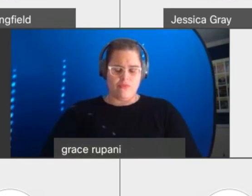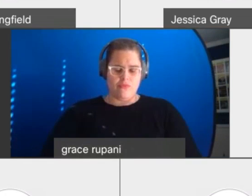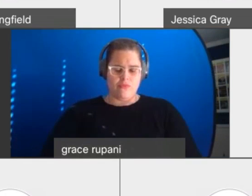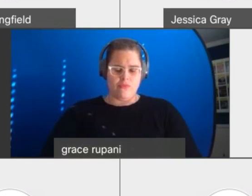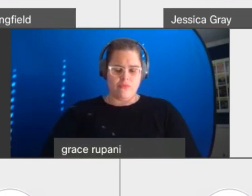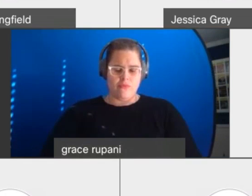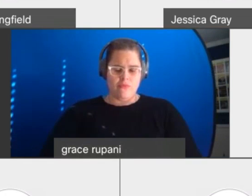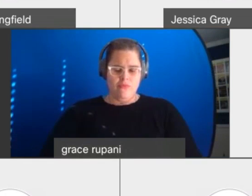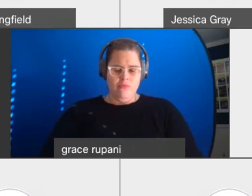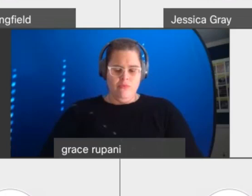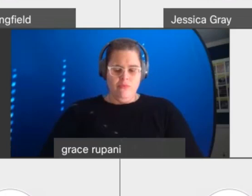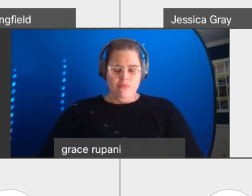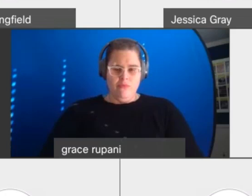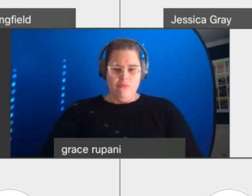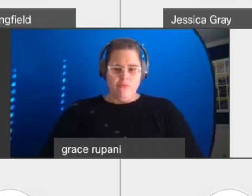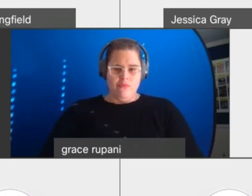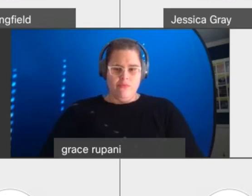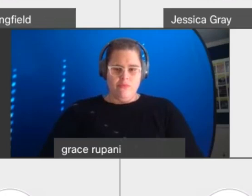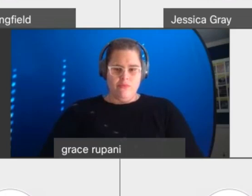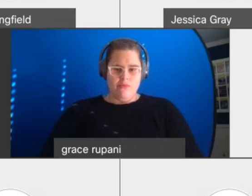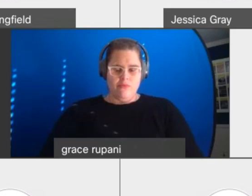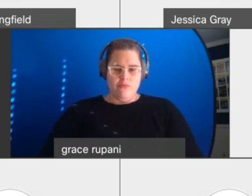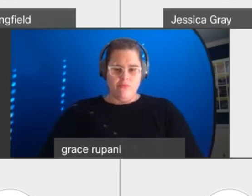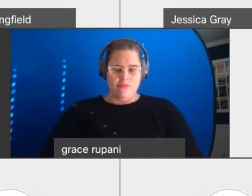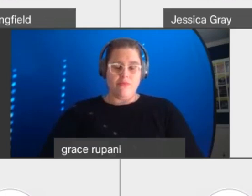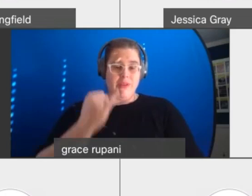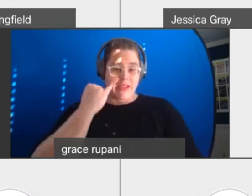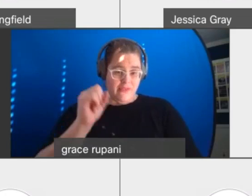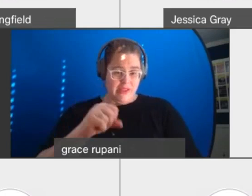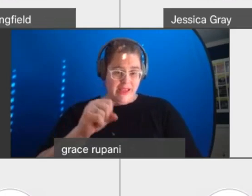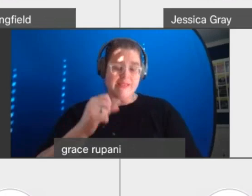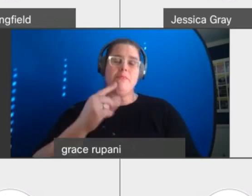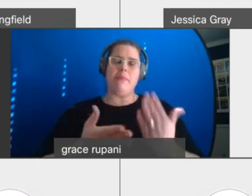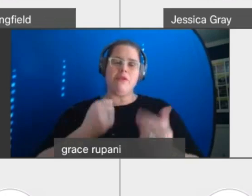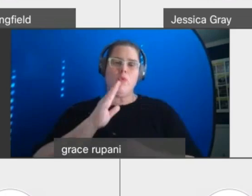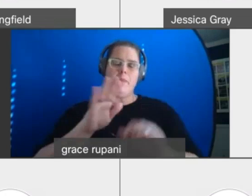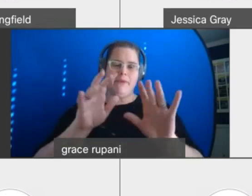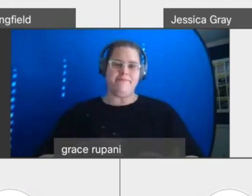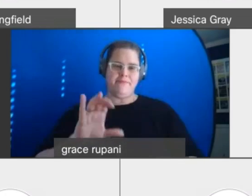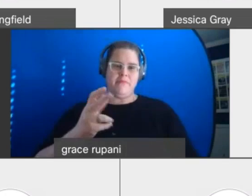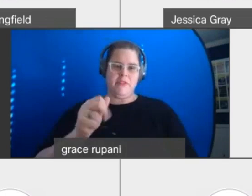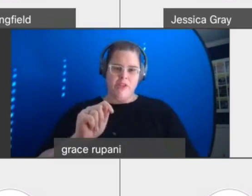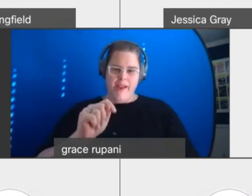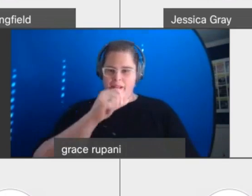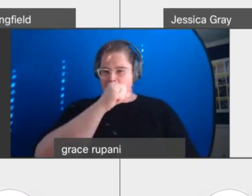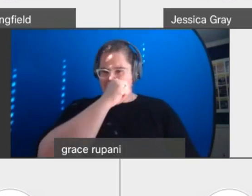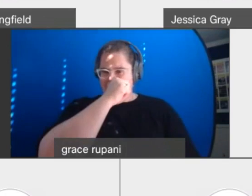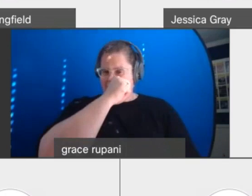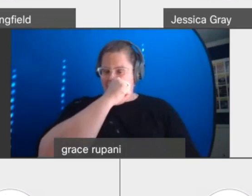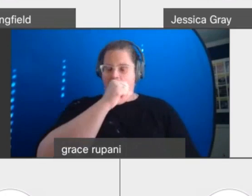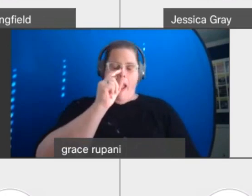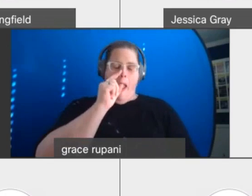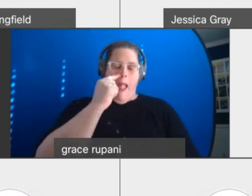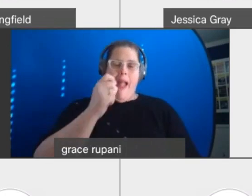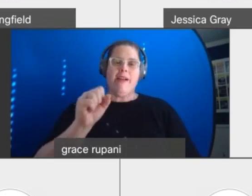And if she is, she'd probably be chatting, so I'll go to the next one. So is Mr. Winslow saying DDA funded people